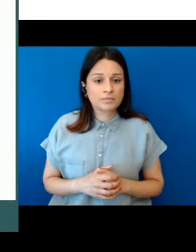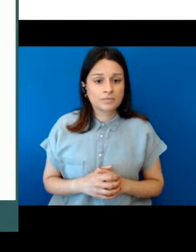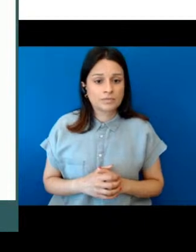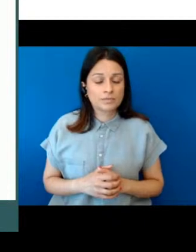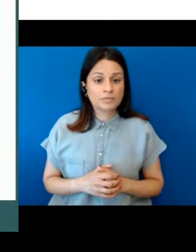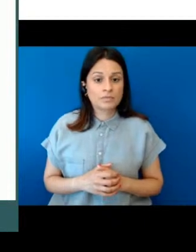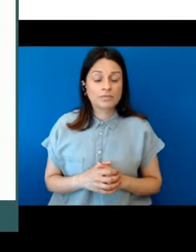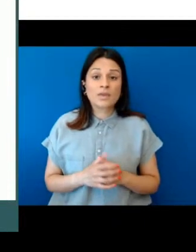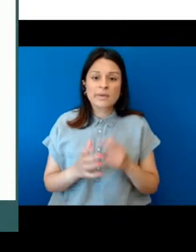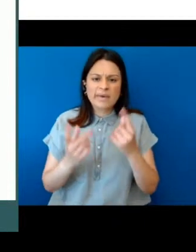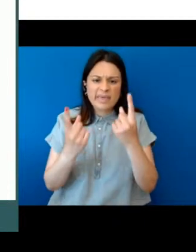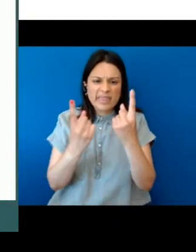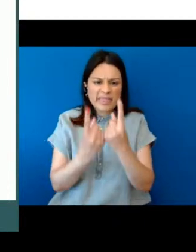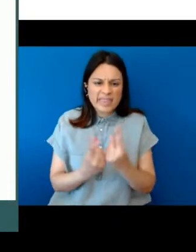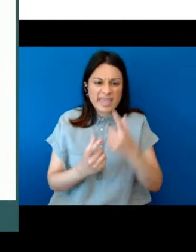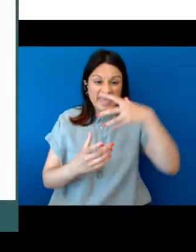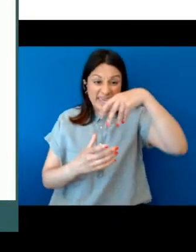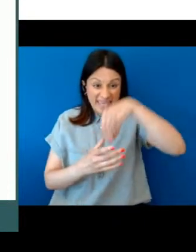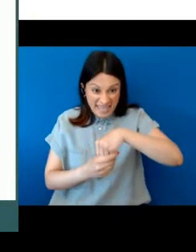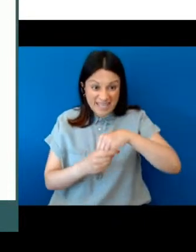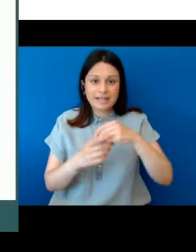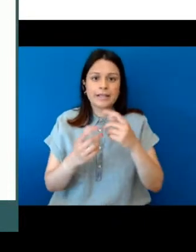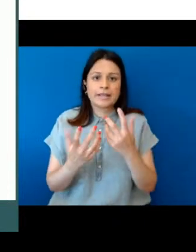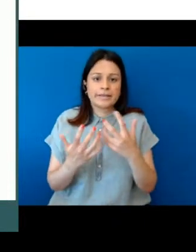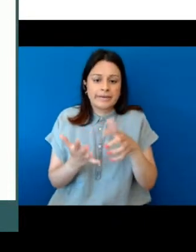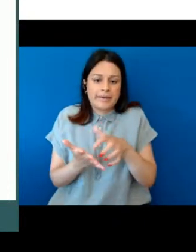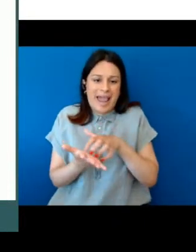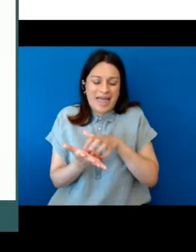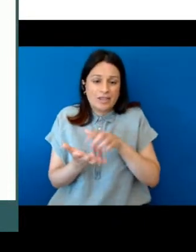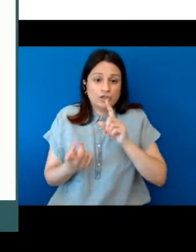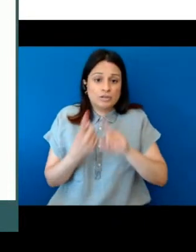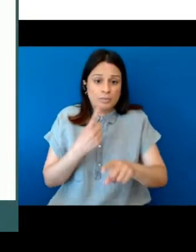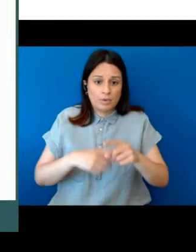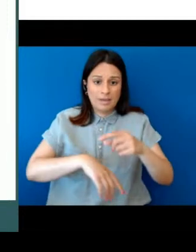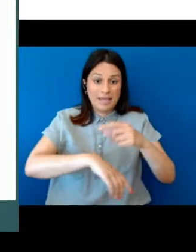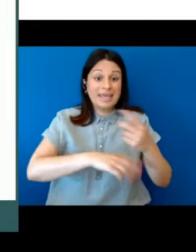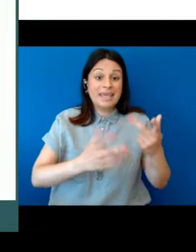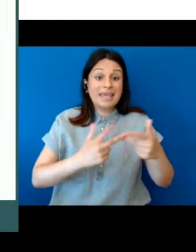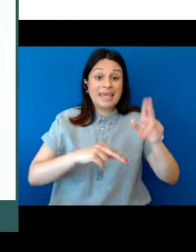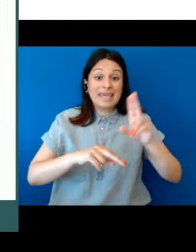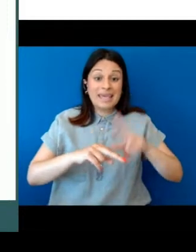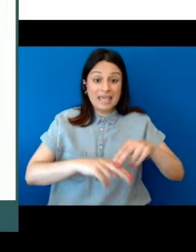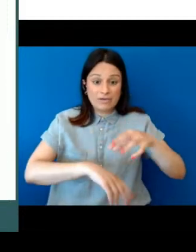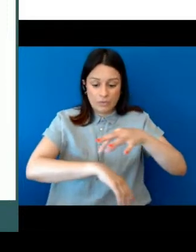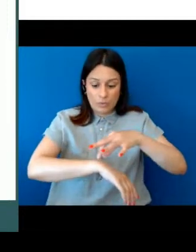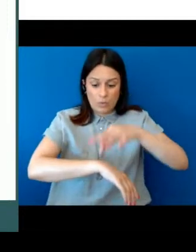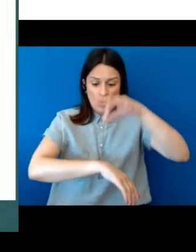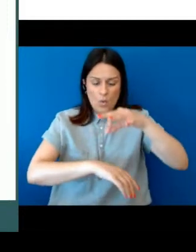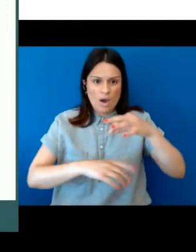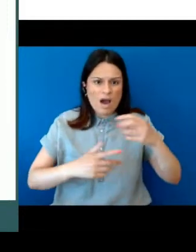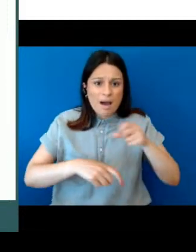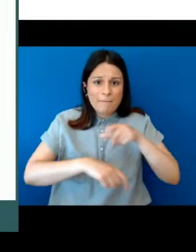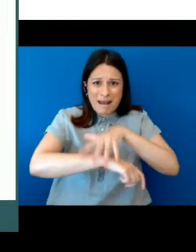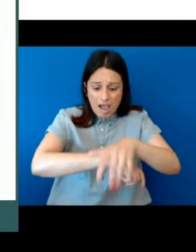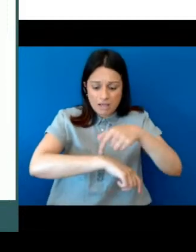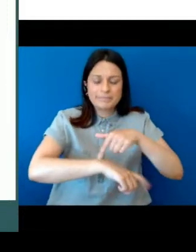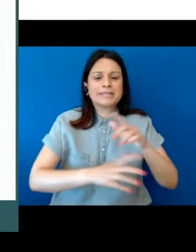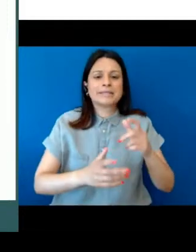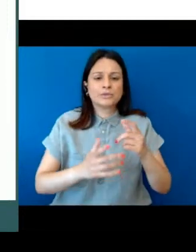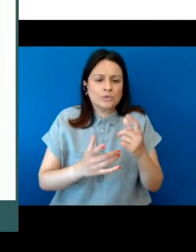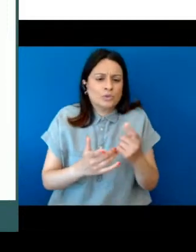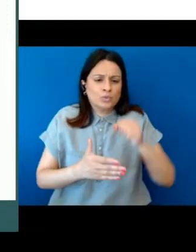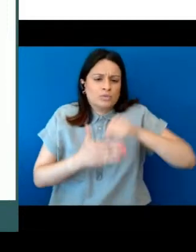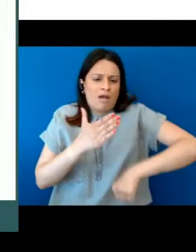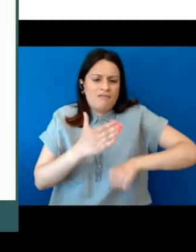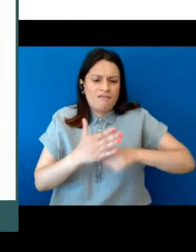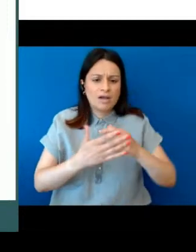the epidermis. If you draw blood, you've been too harsh. So it should be a